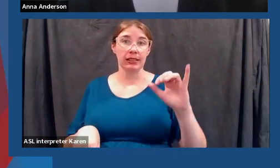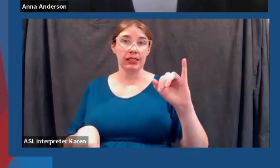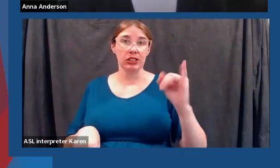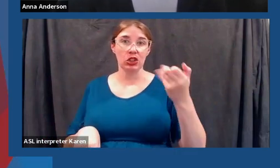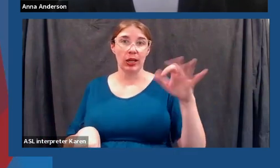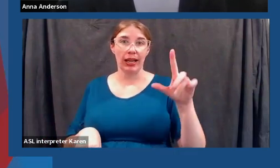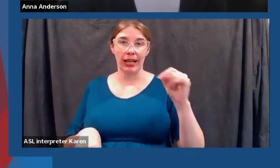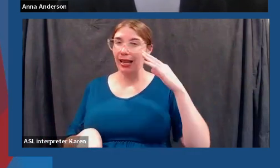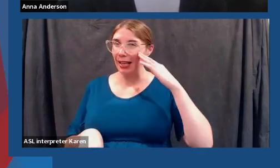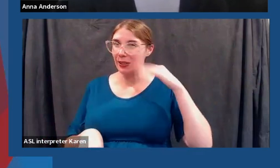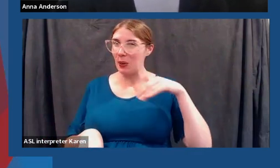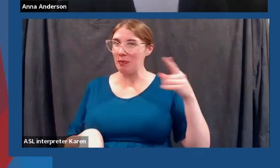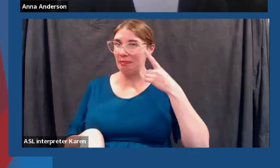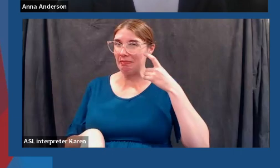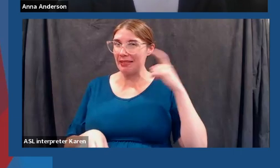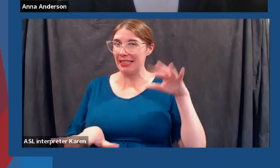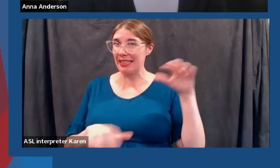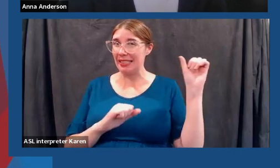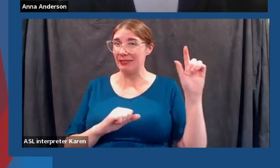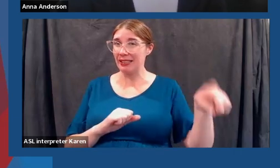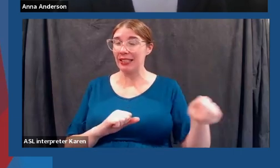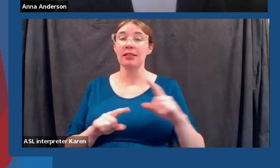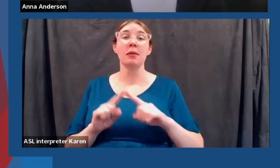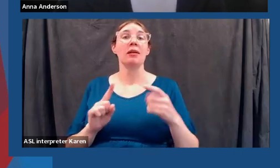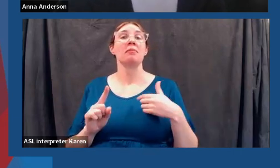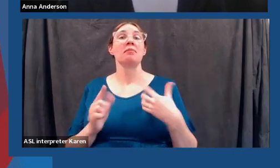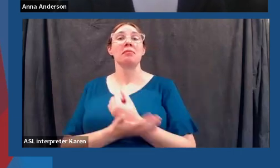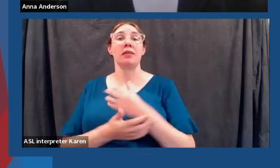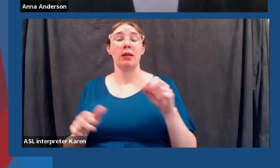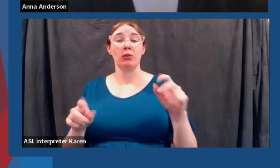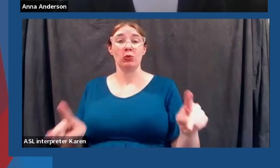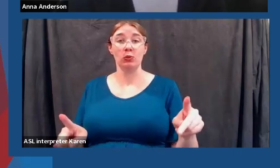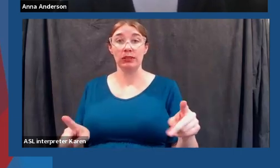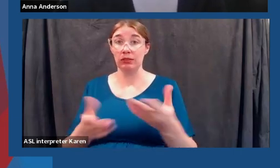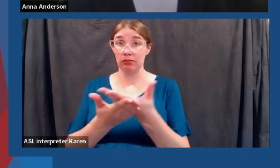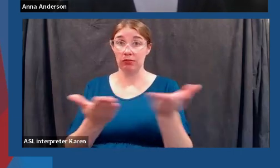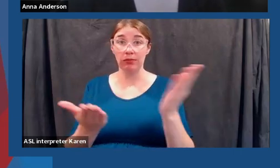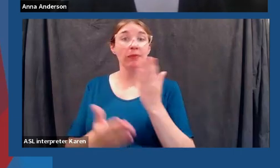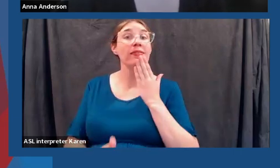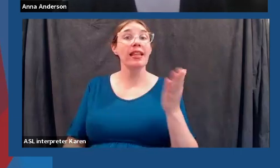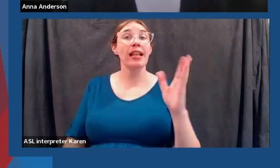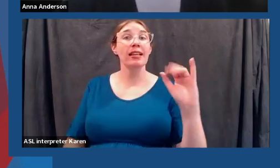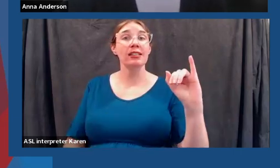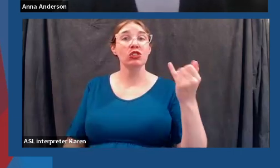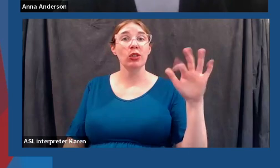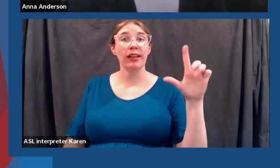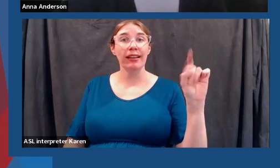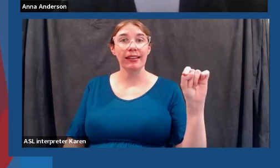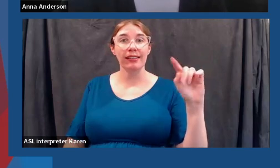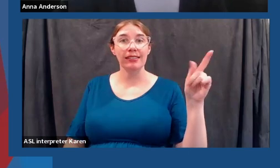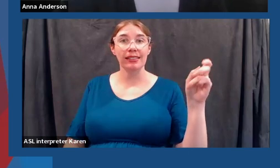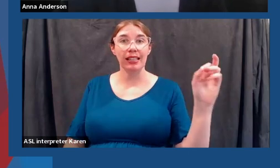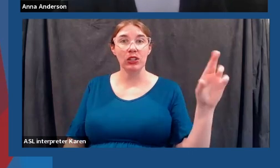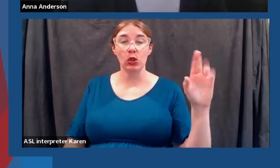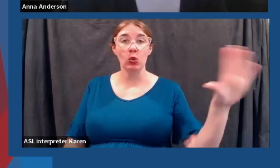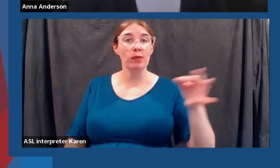that you probably have to run. But I also want to take this opportunity to thank Janet Zander for her expertise in